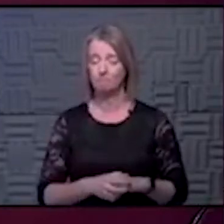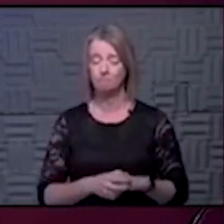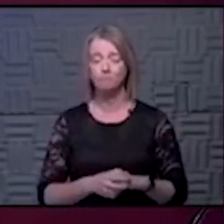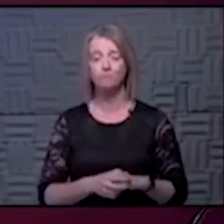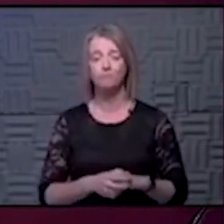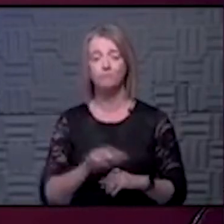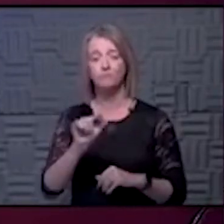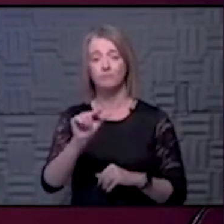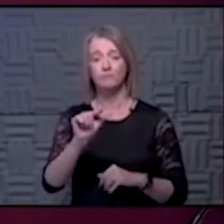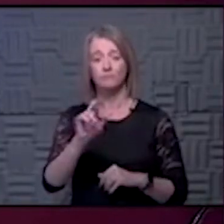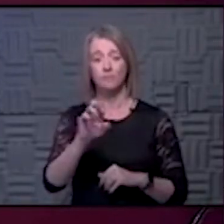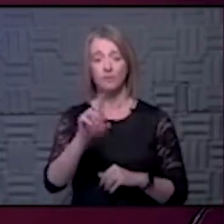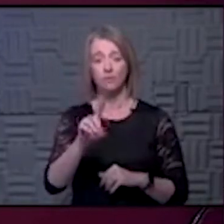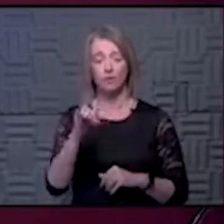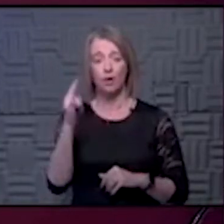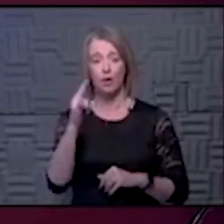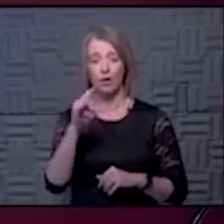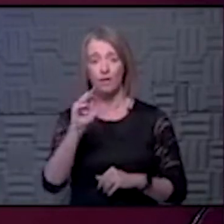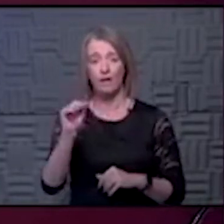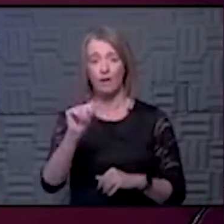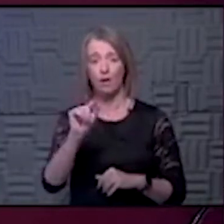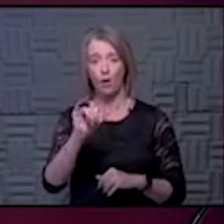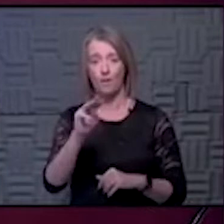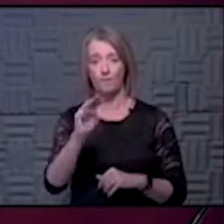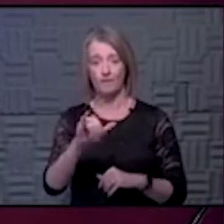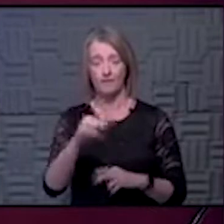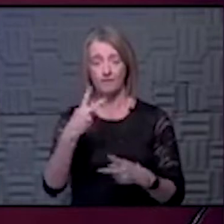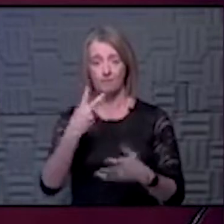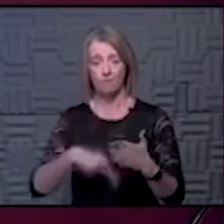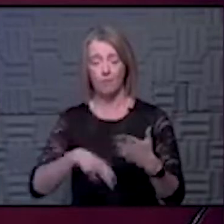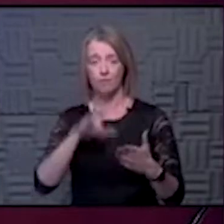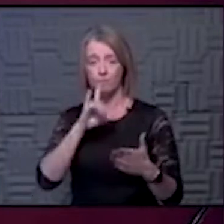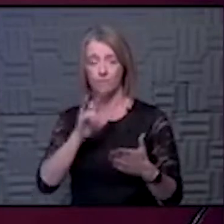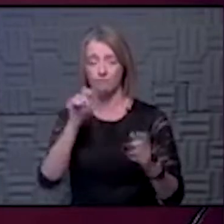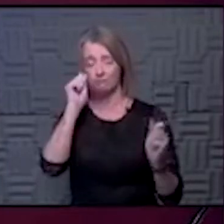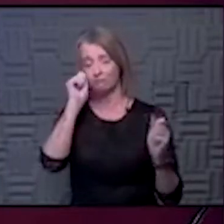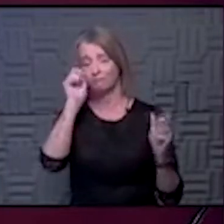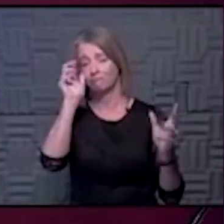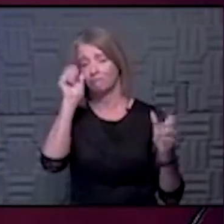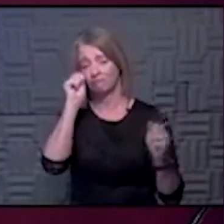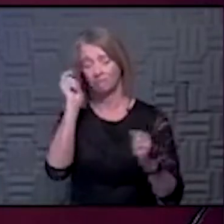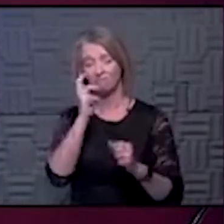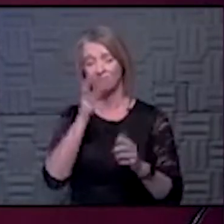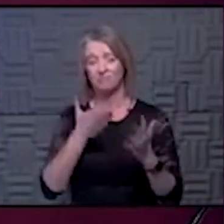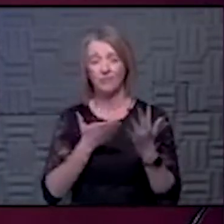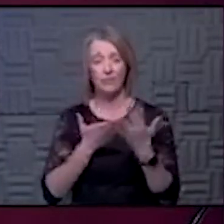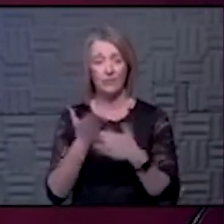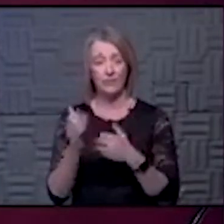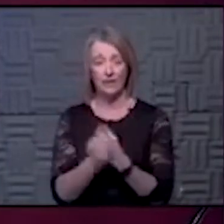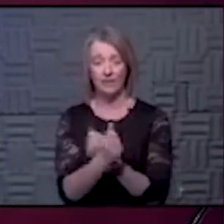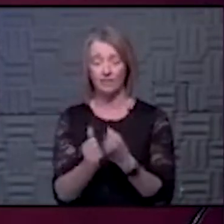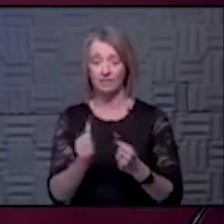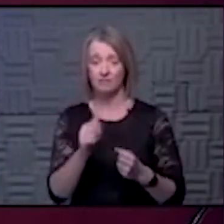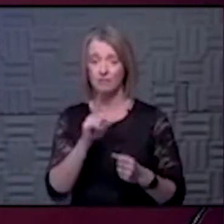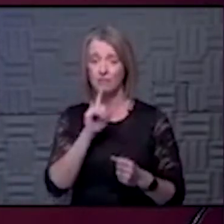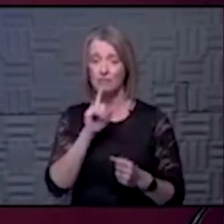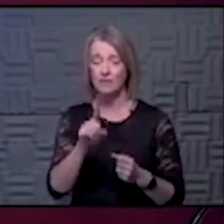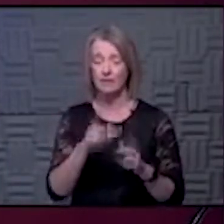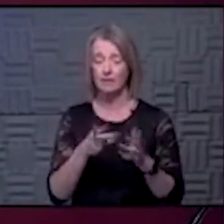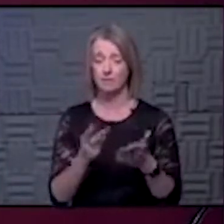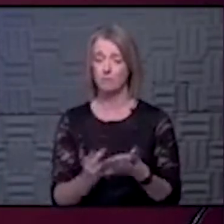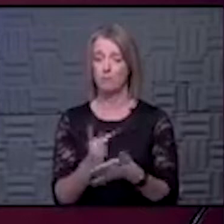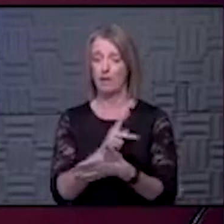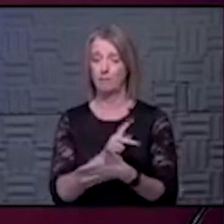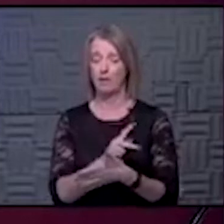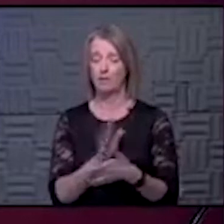The Guard, both Air and Army, have been just absolutely, utterly amazing throughout all this, even though it's been primarily